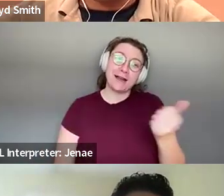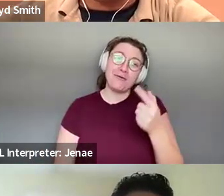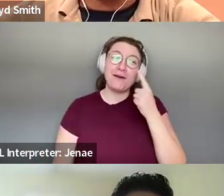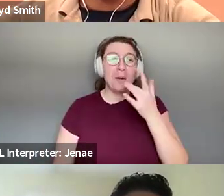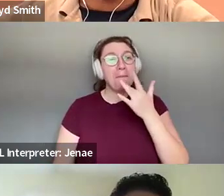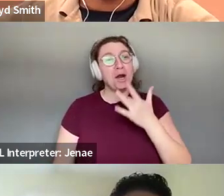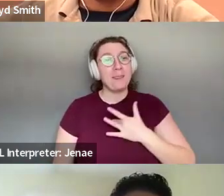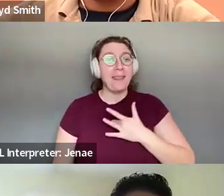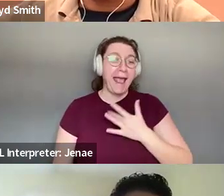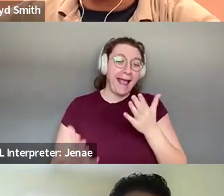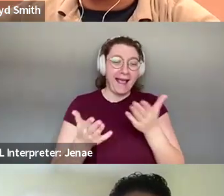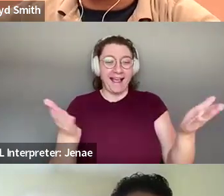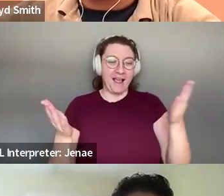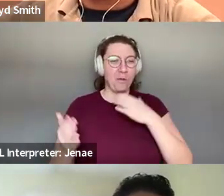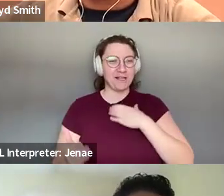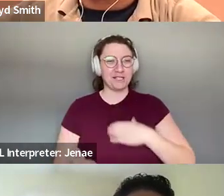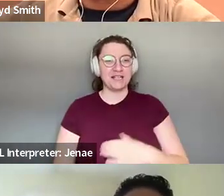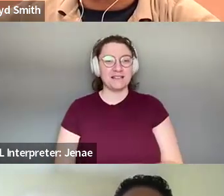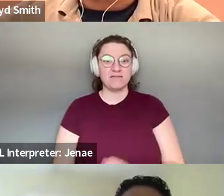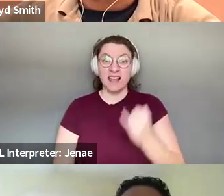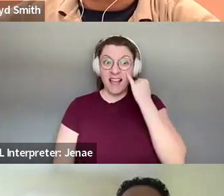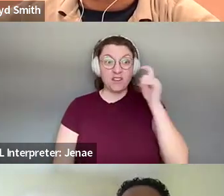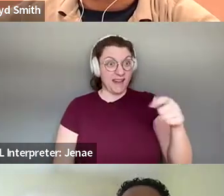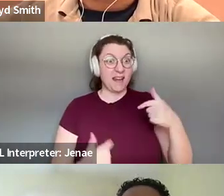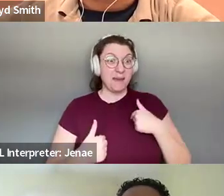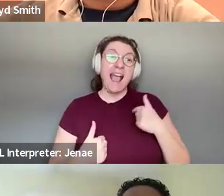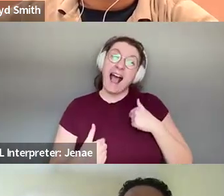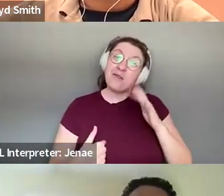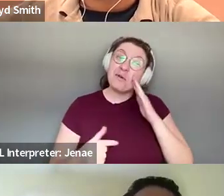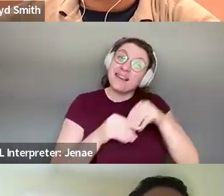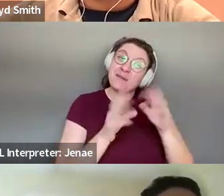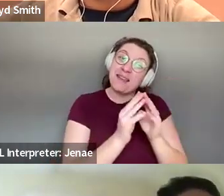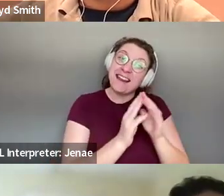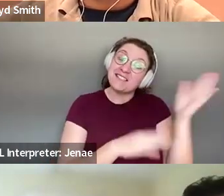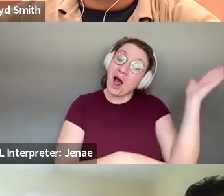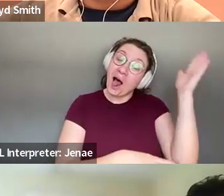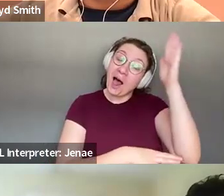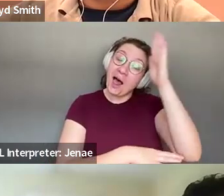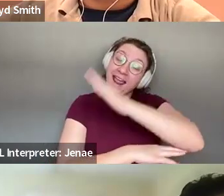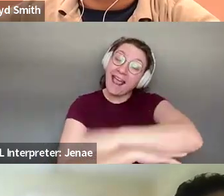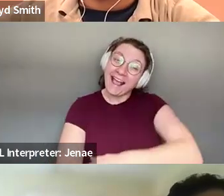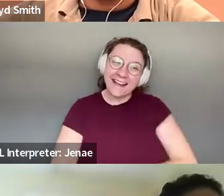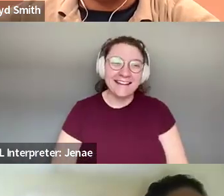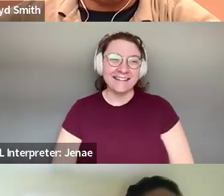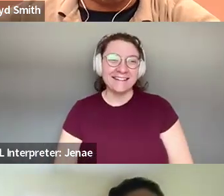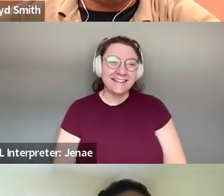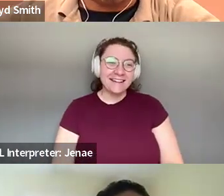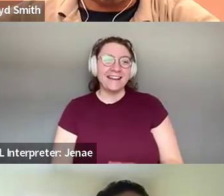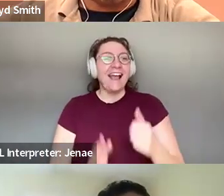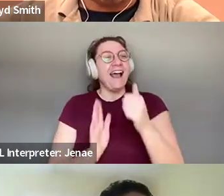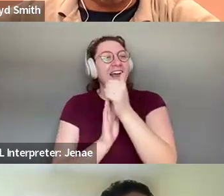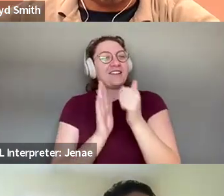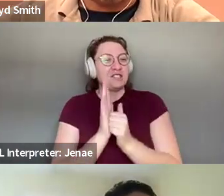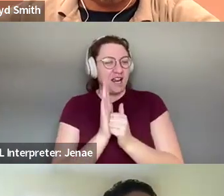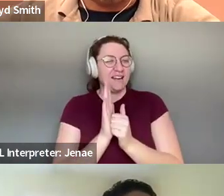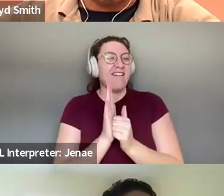birthday wishes today. If anyone needs me, I will be in meetings all day long. Um, for our agenda, I'll do